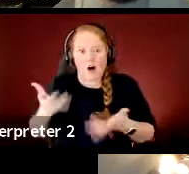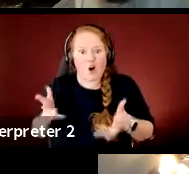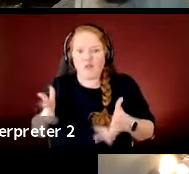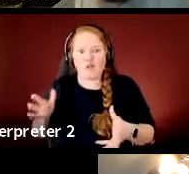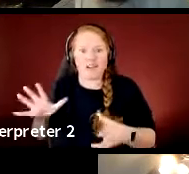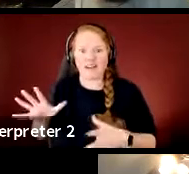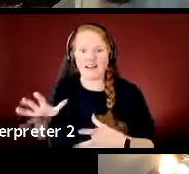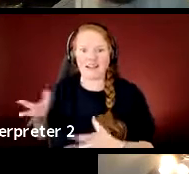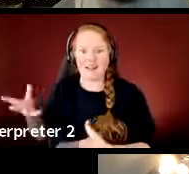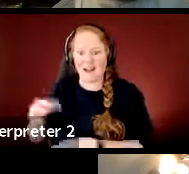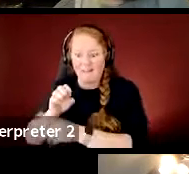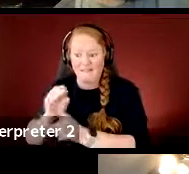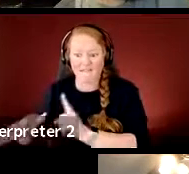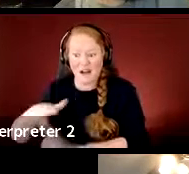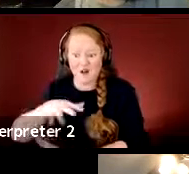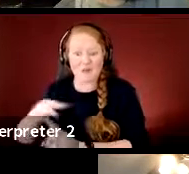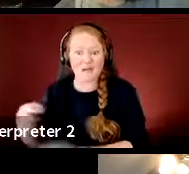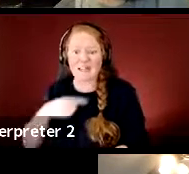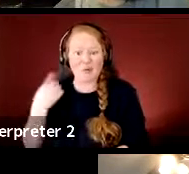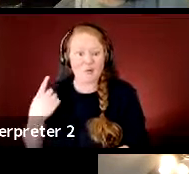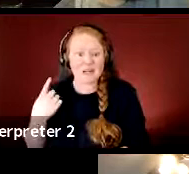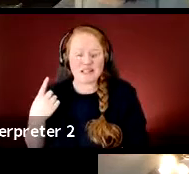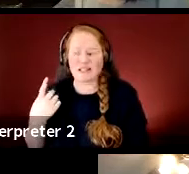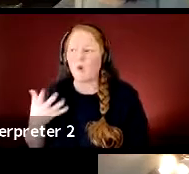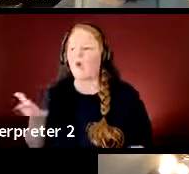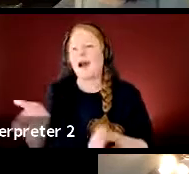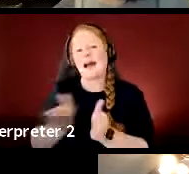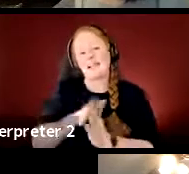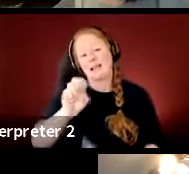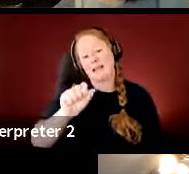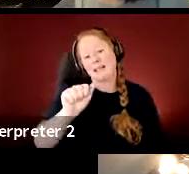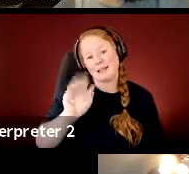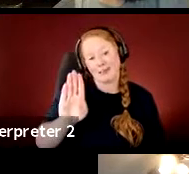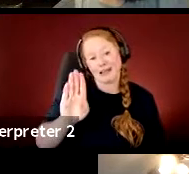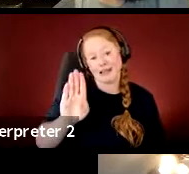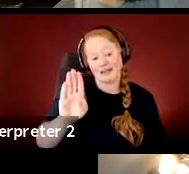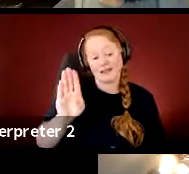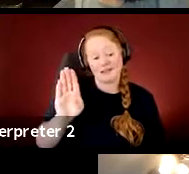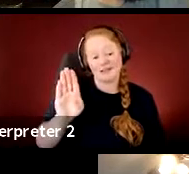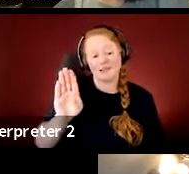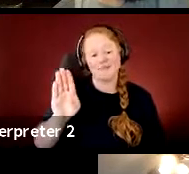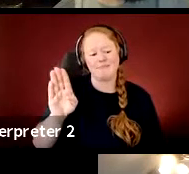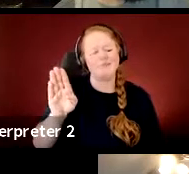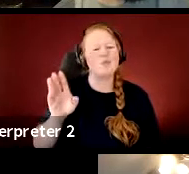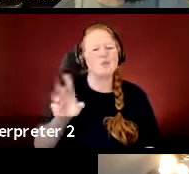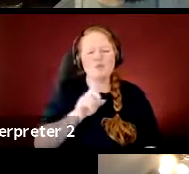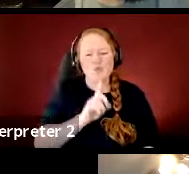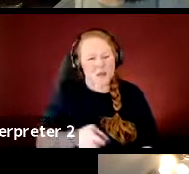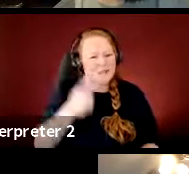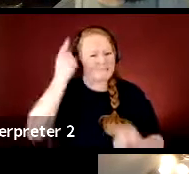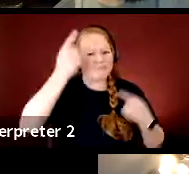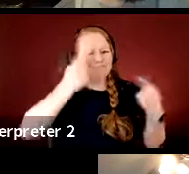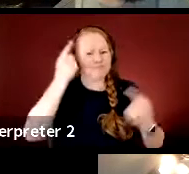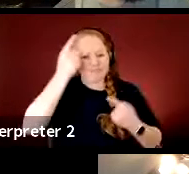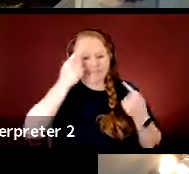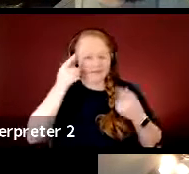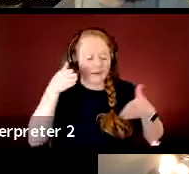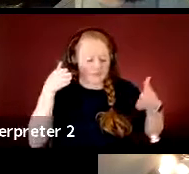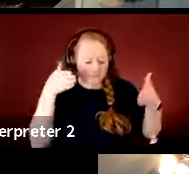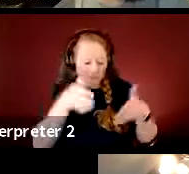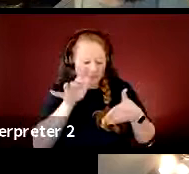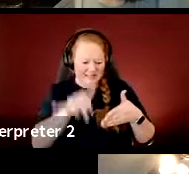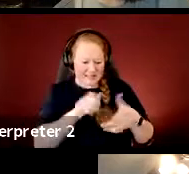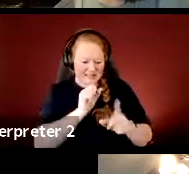We're asking that the SAB really consider and think about maybe looking at the situation as another